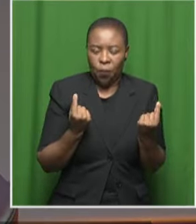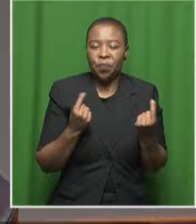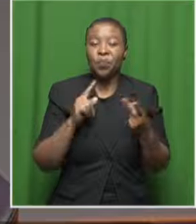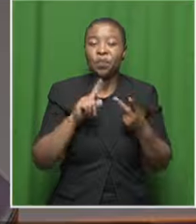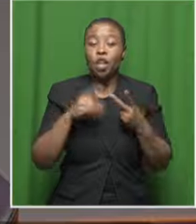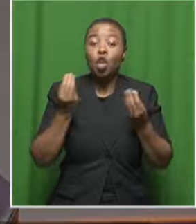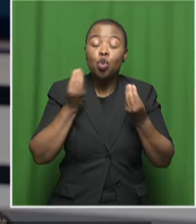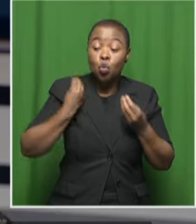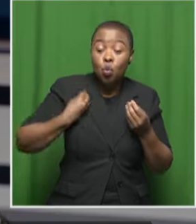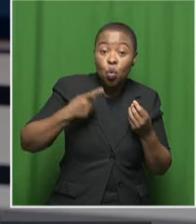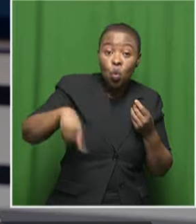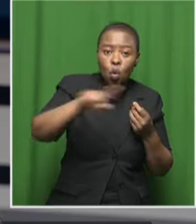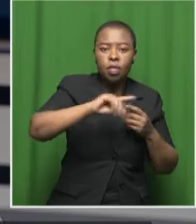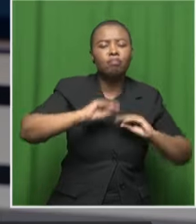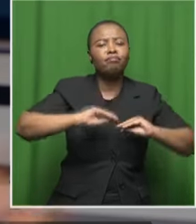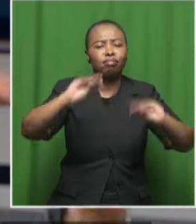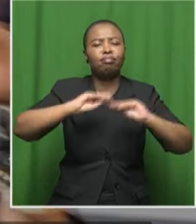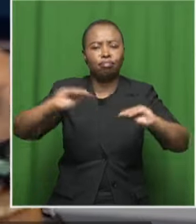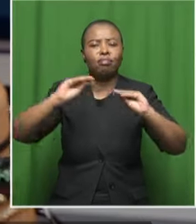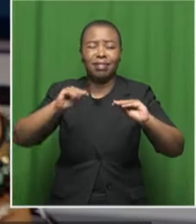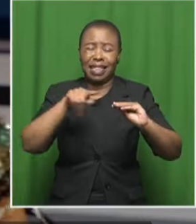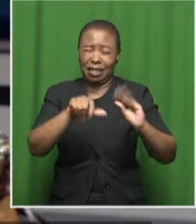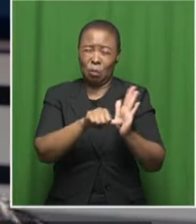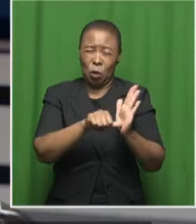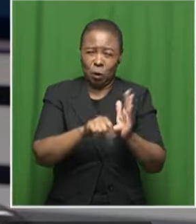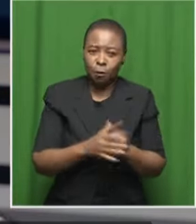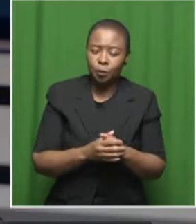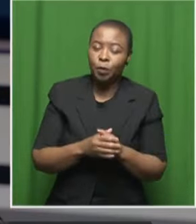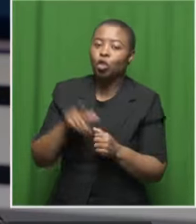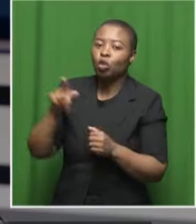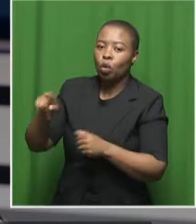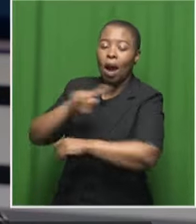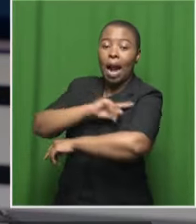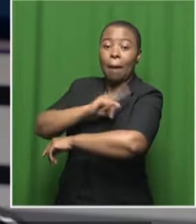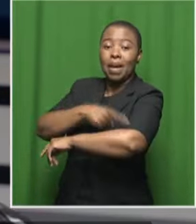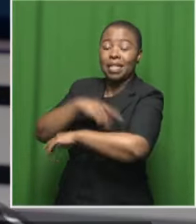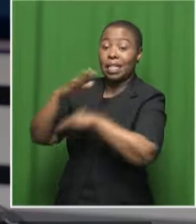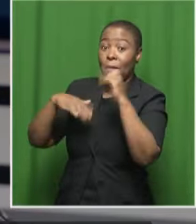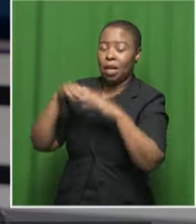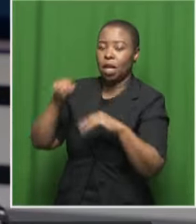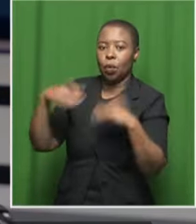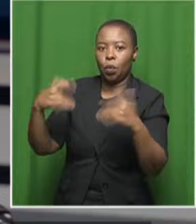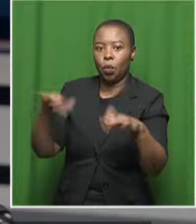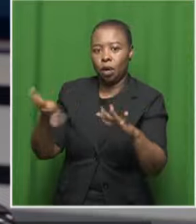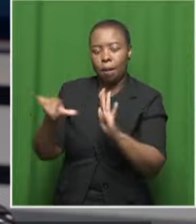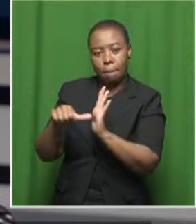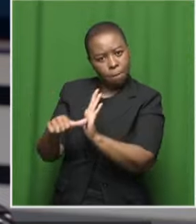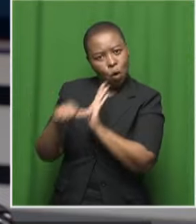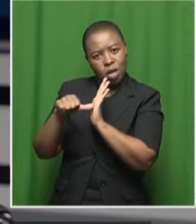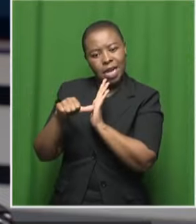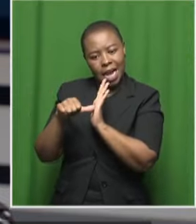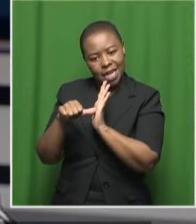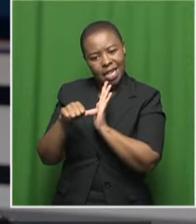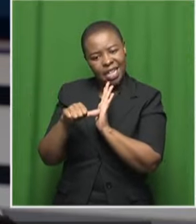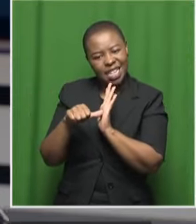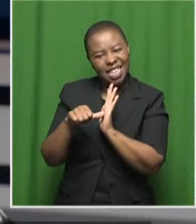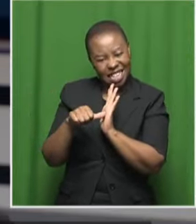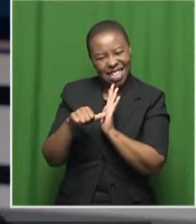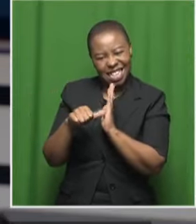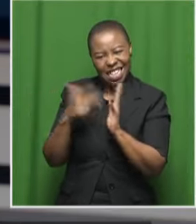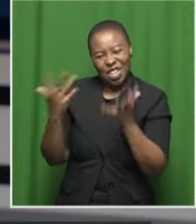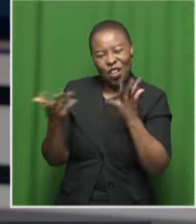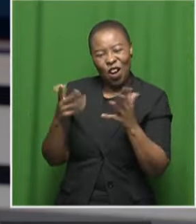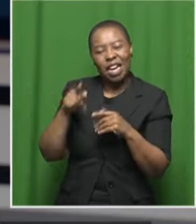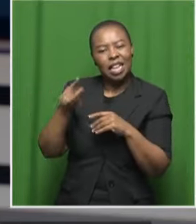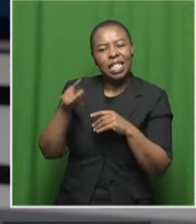youth very seriously. Absolutely. And that capacity building is very, very important. Yeah. That songwriting process that you would have undergone,